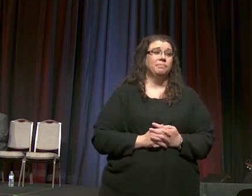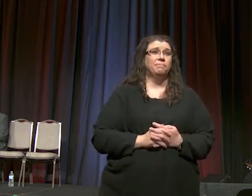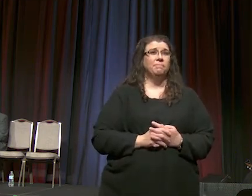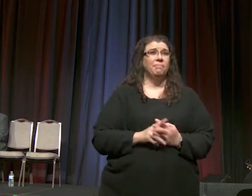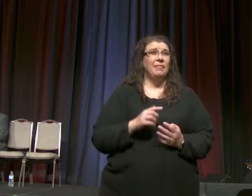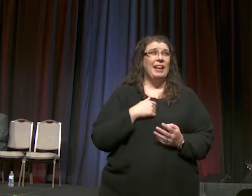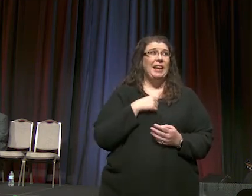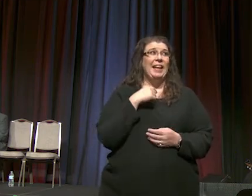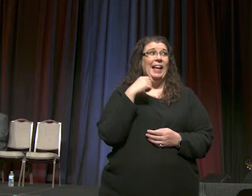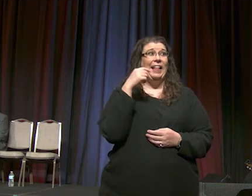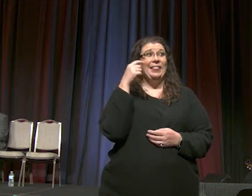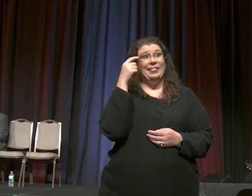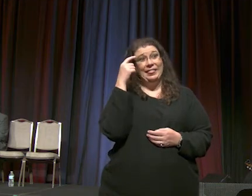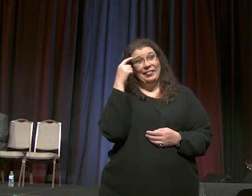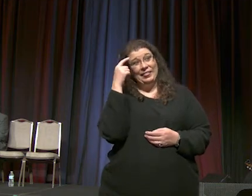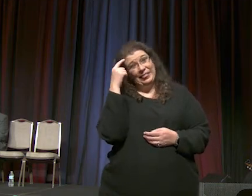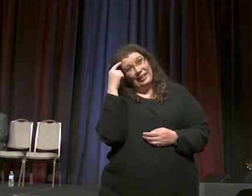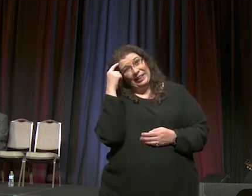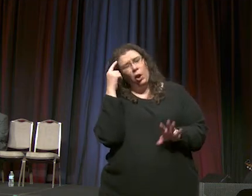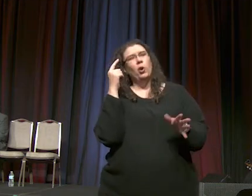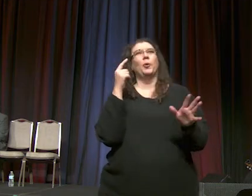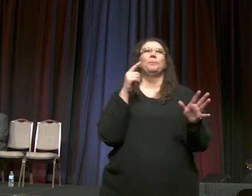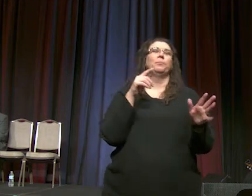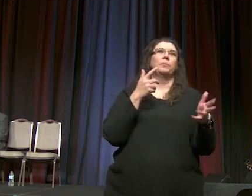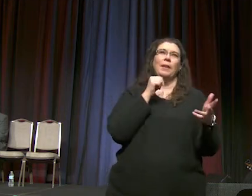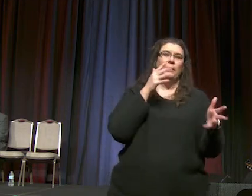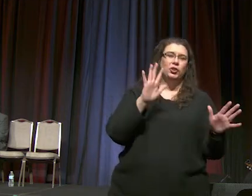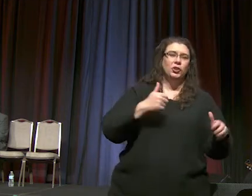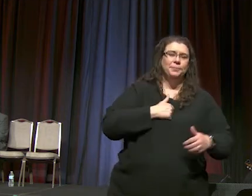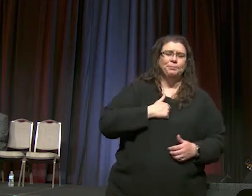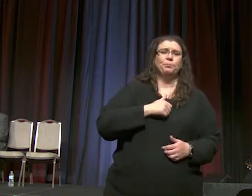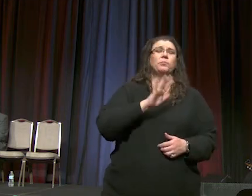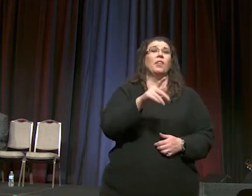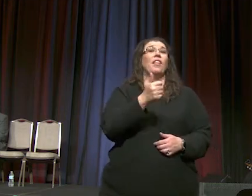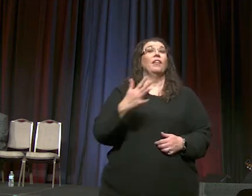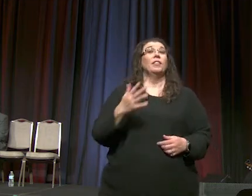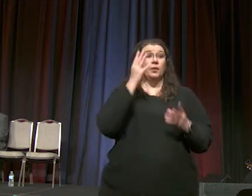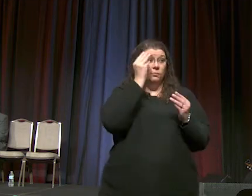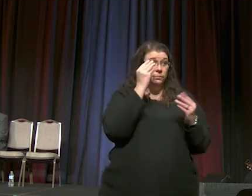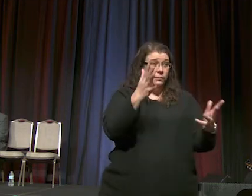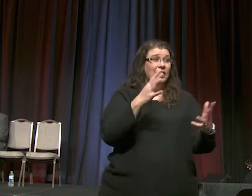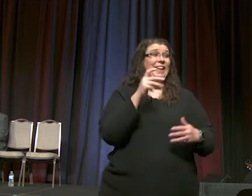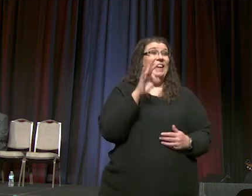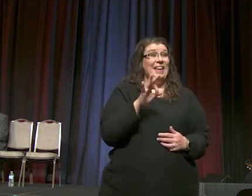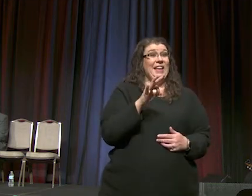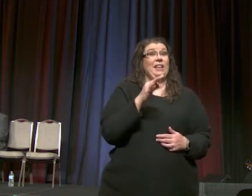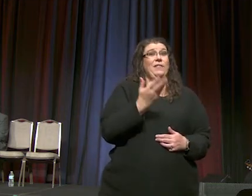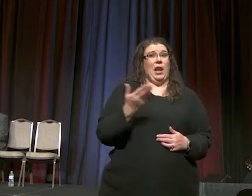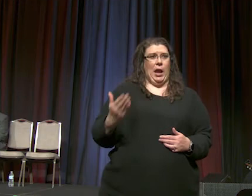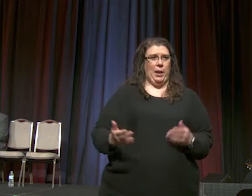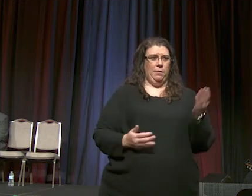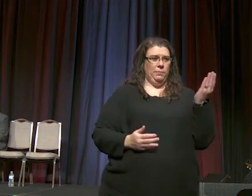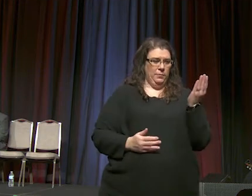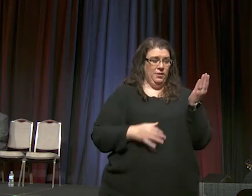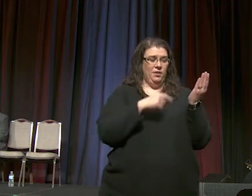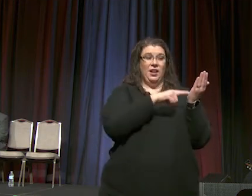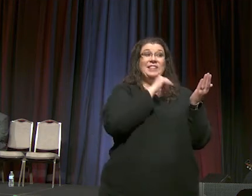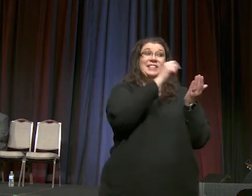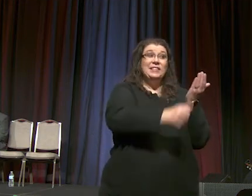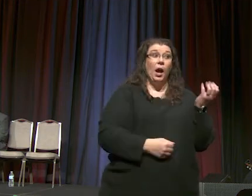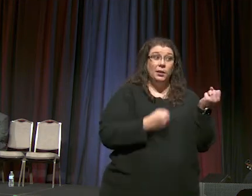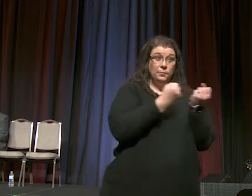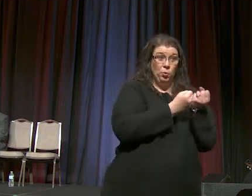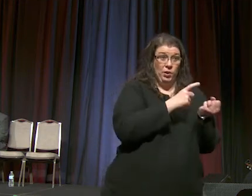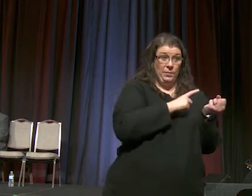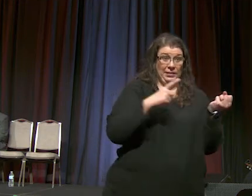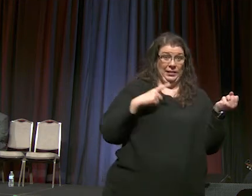I think, the other thing I wanted to mention is if an item is not supported by the